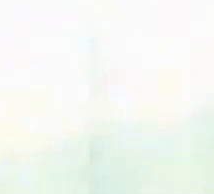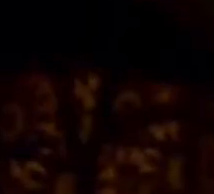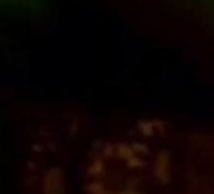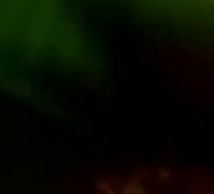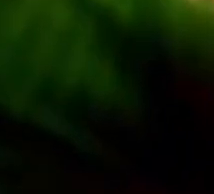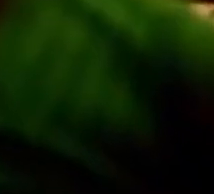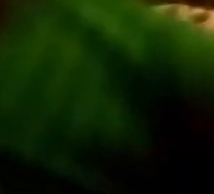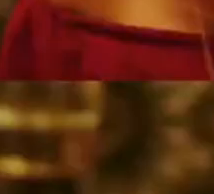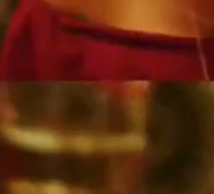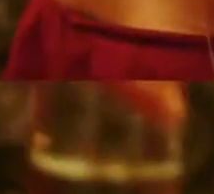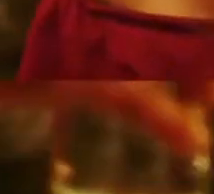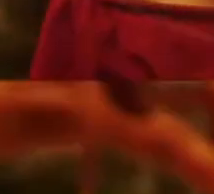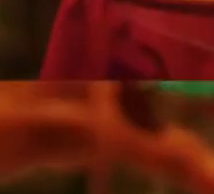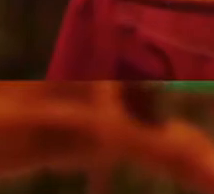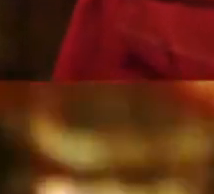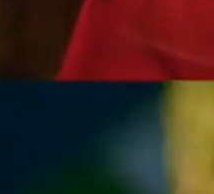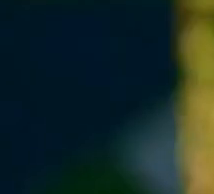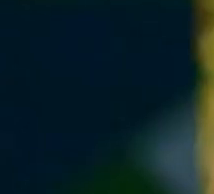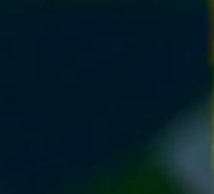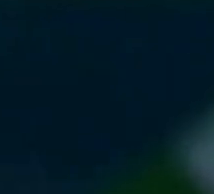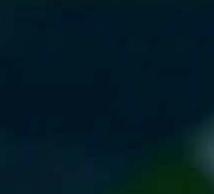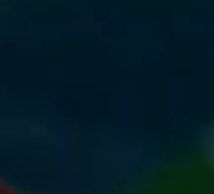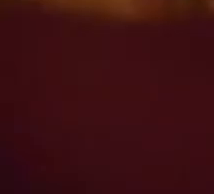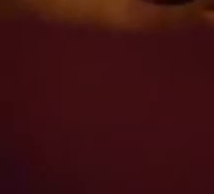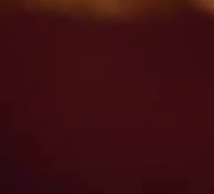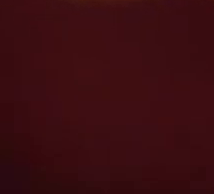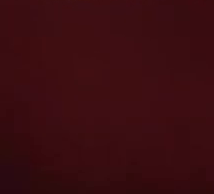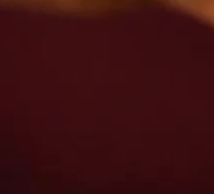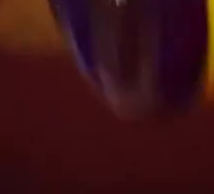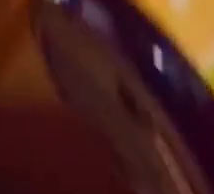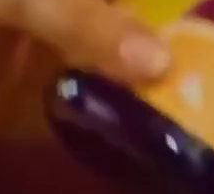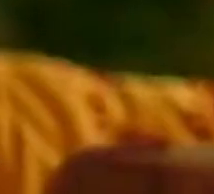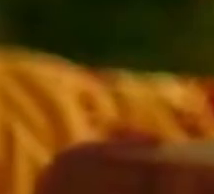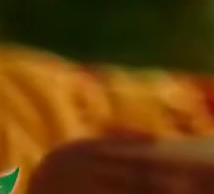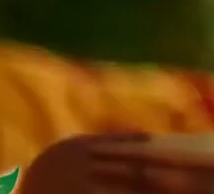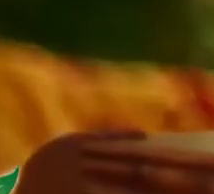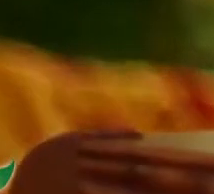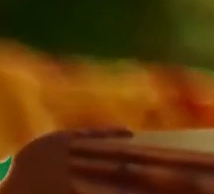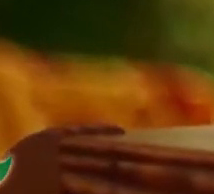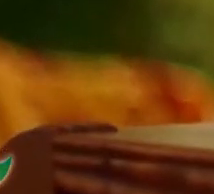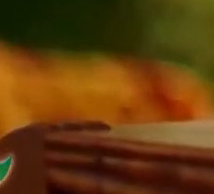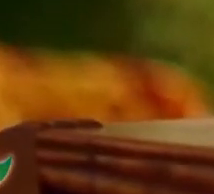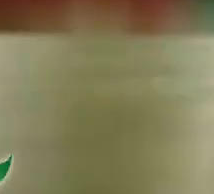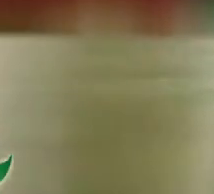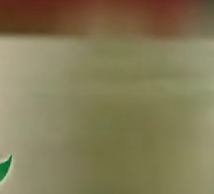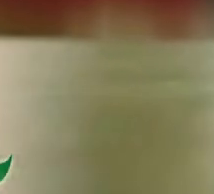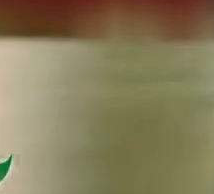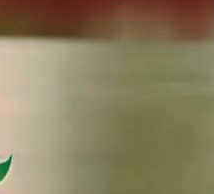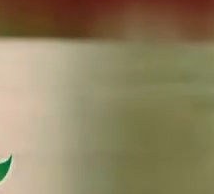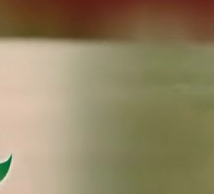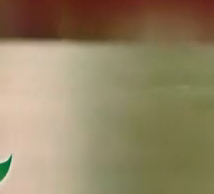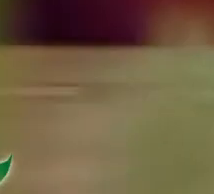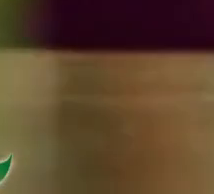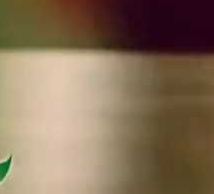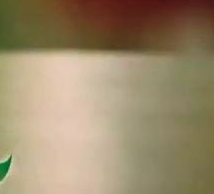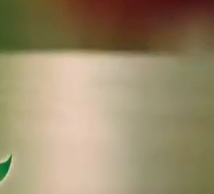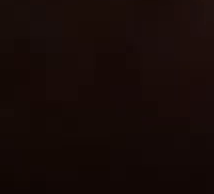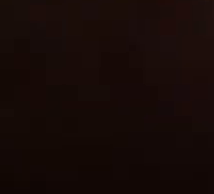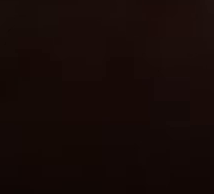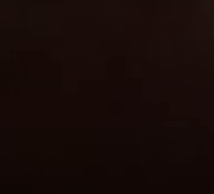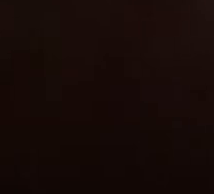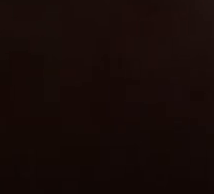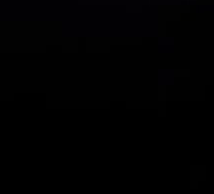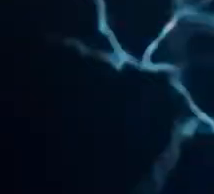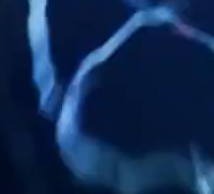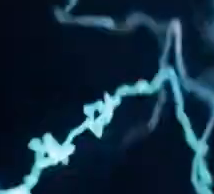You'll own every minute of it. Discover how you can age vibrantly with Alive.